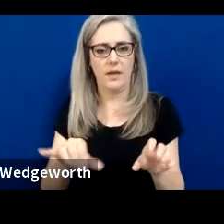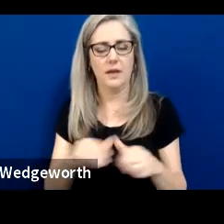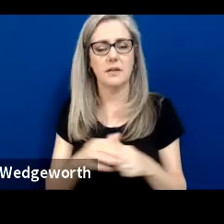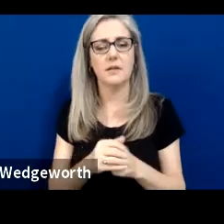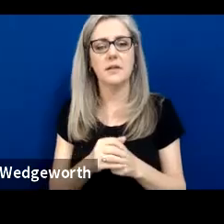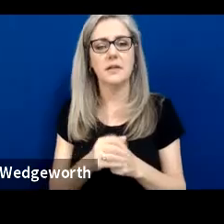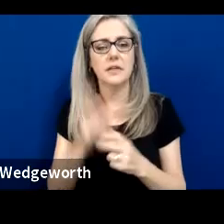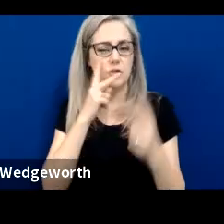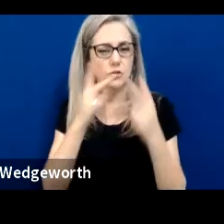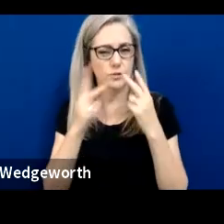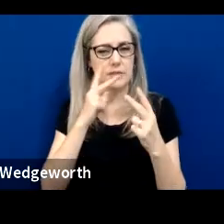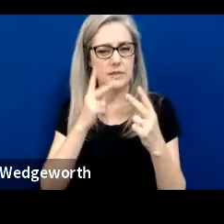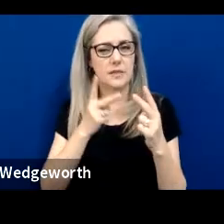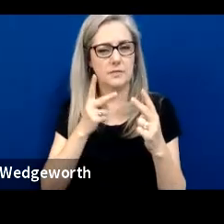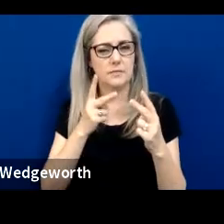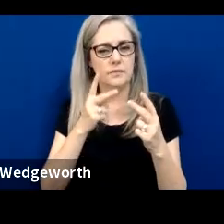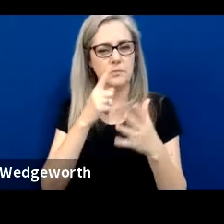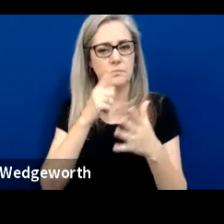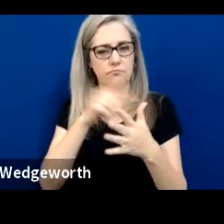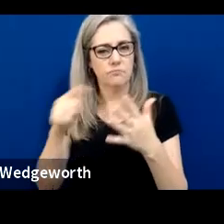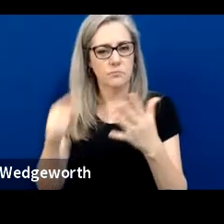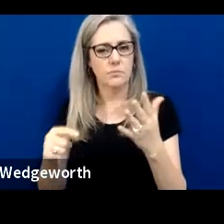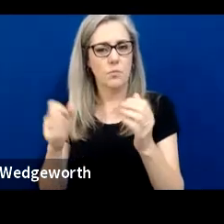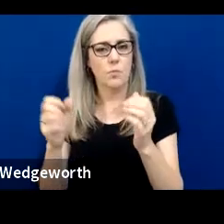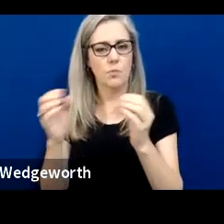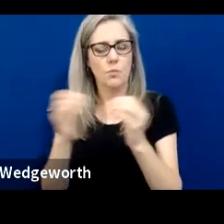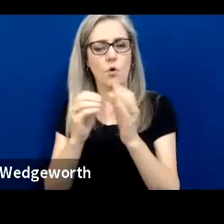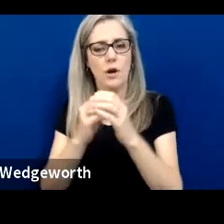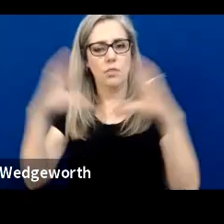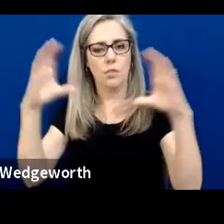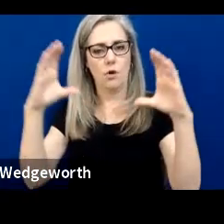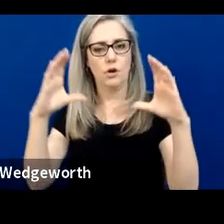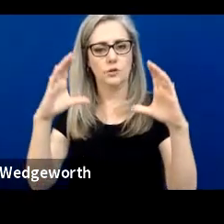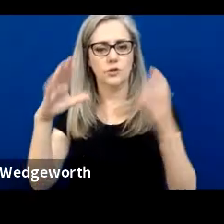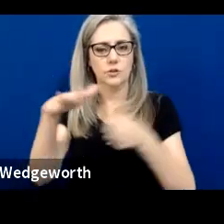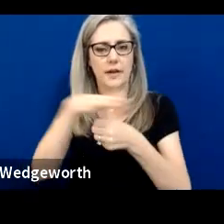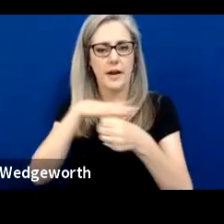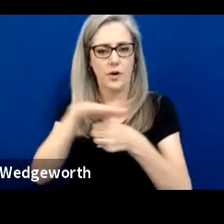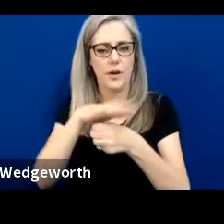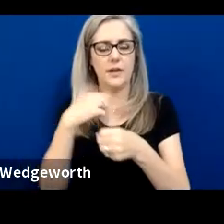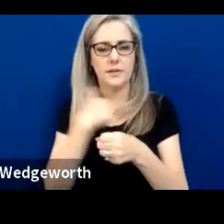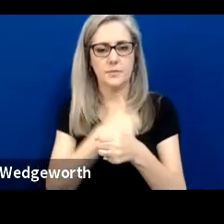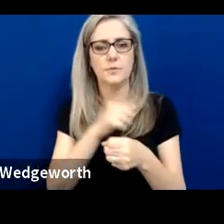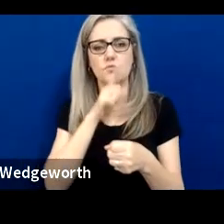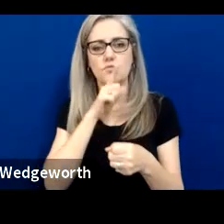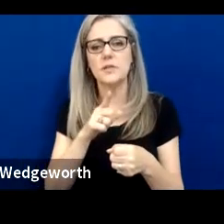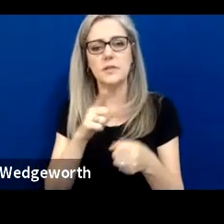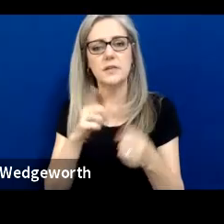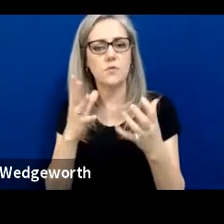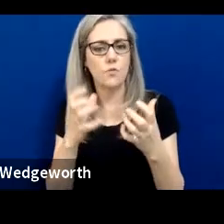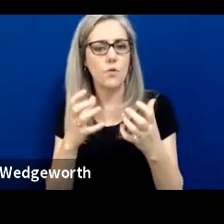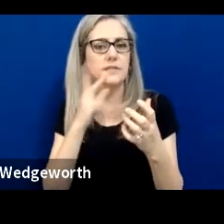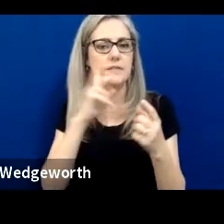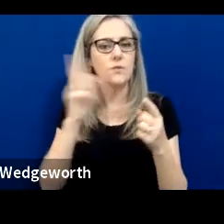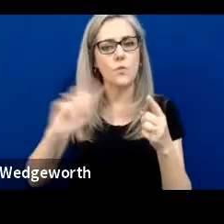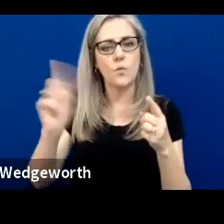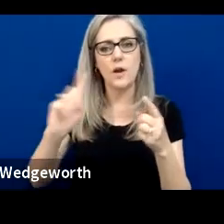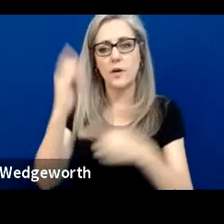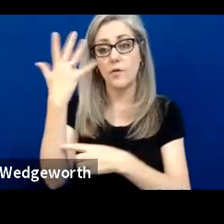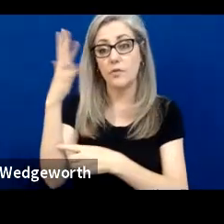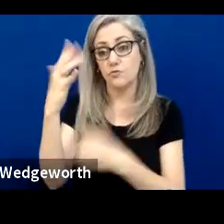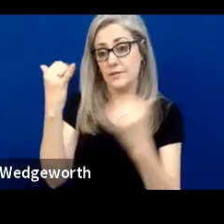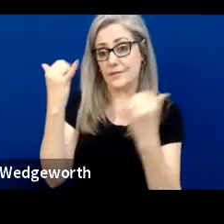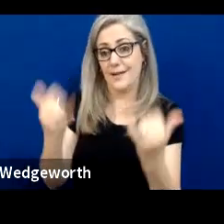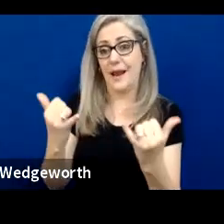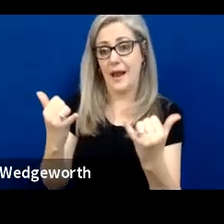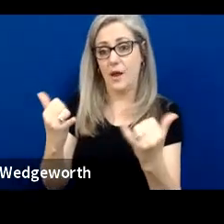see as we go through into the more enlarged areas that we were really working with where those trees are to kind